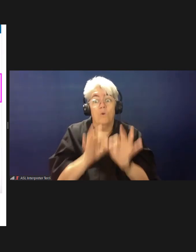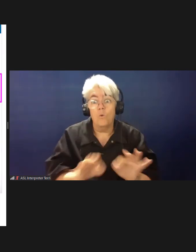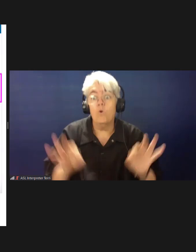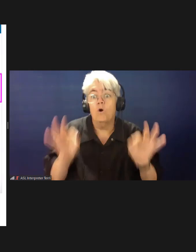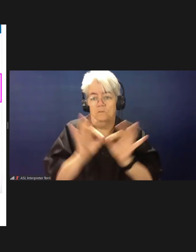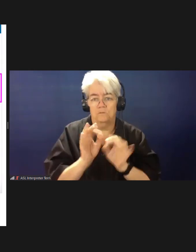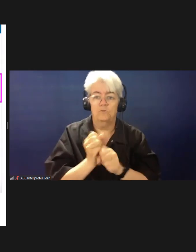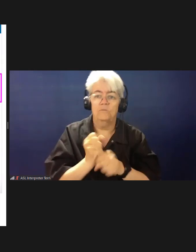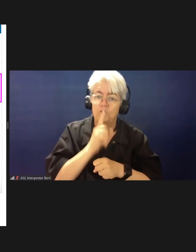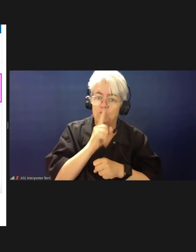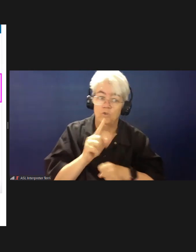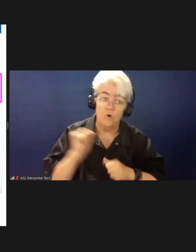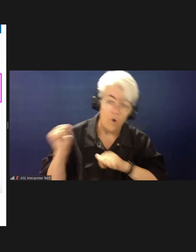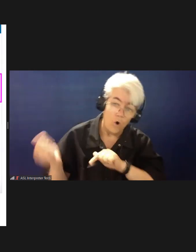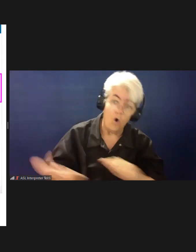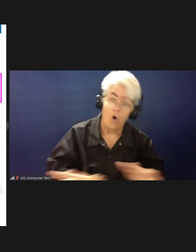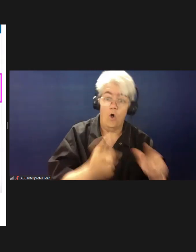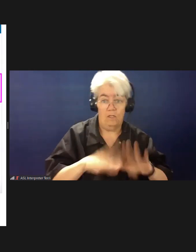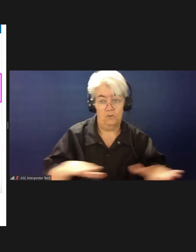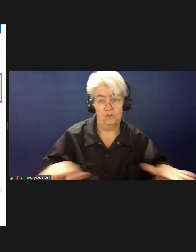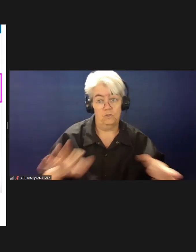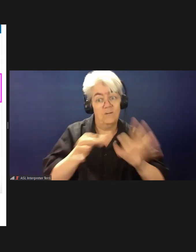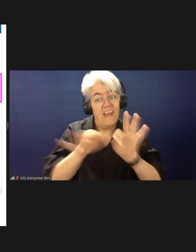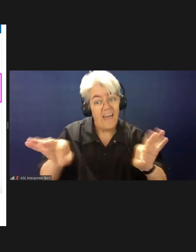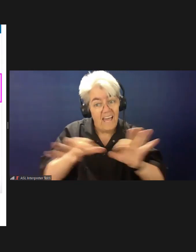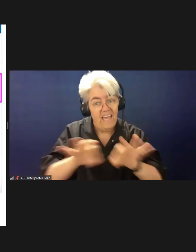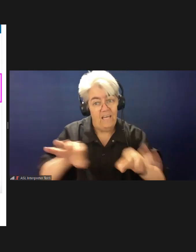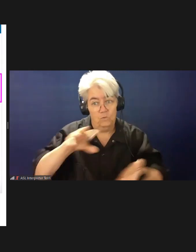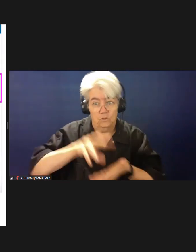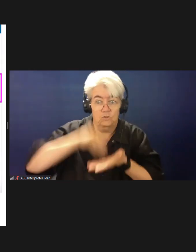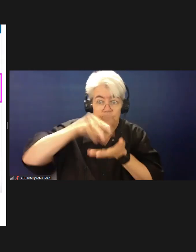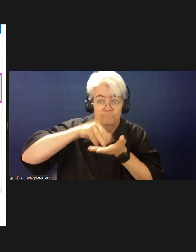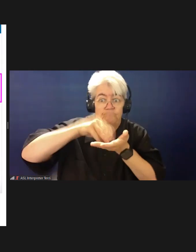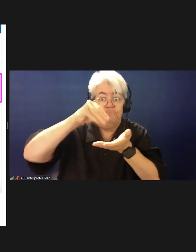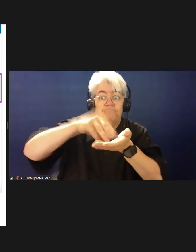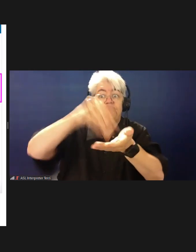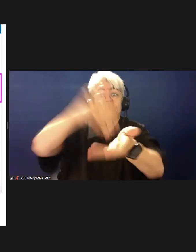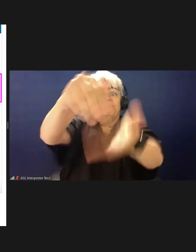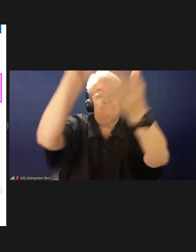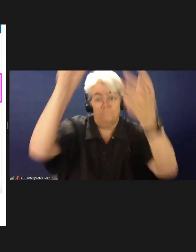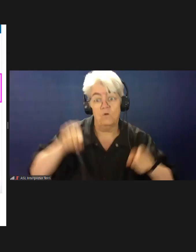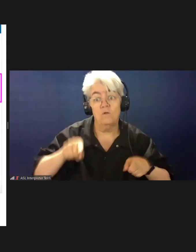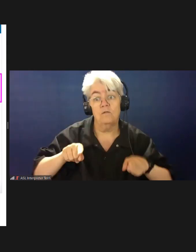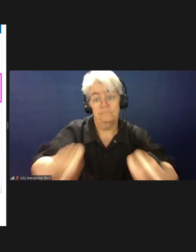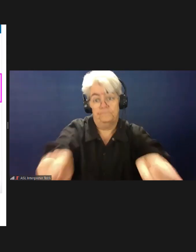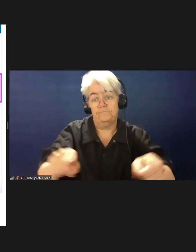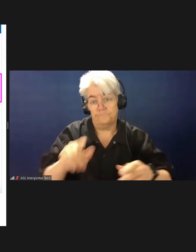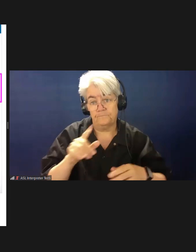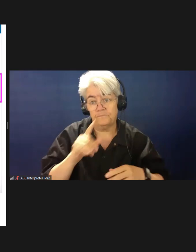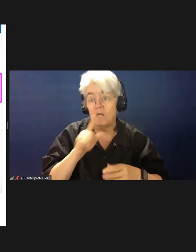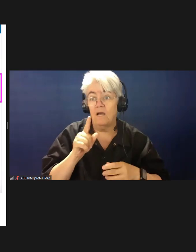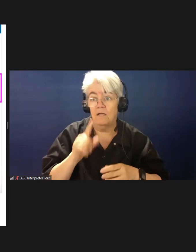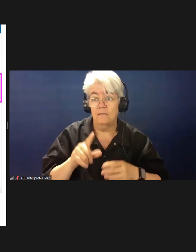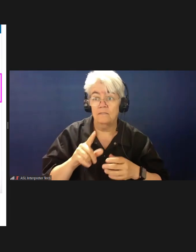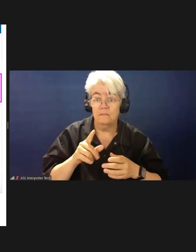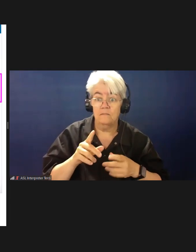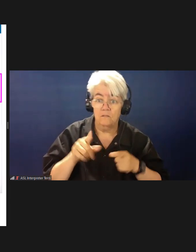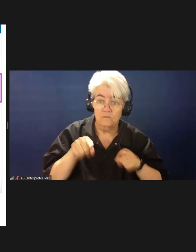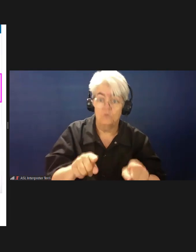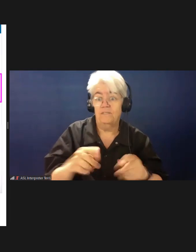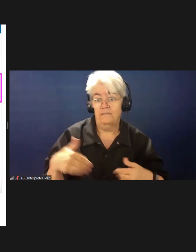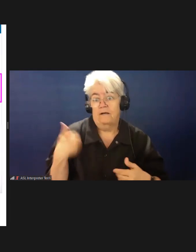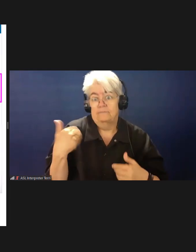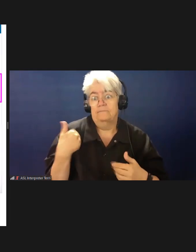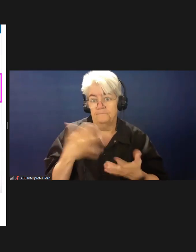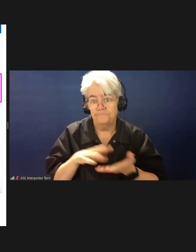making sure that all children have optimal access to language as they're learning language.